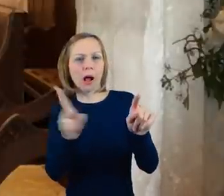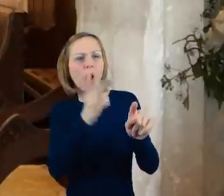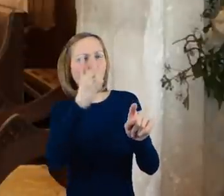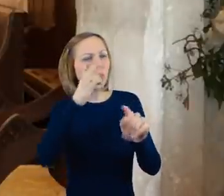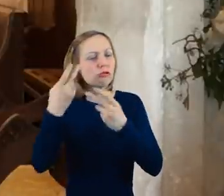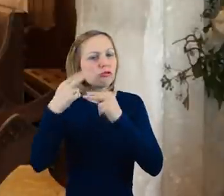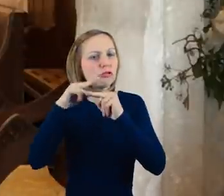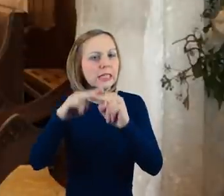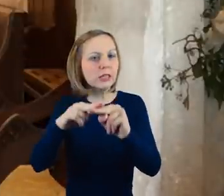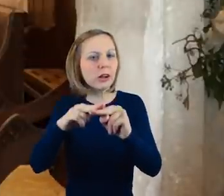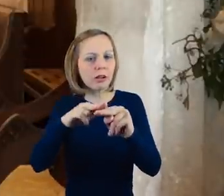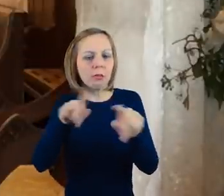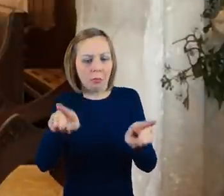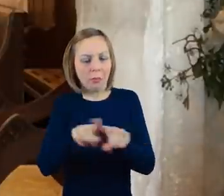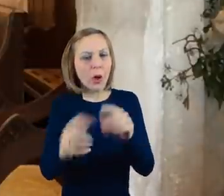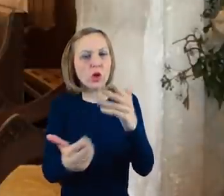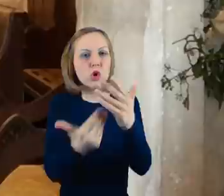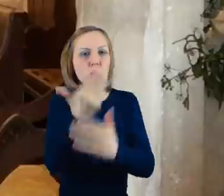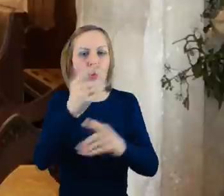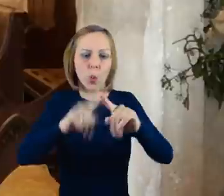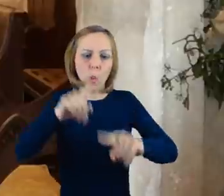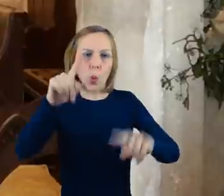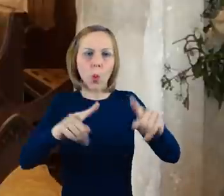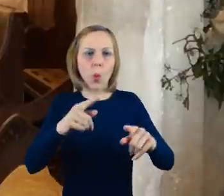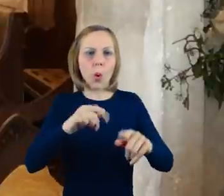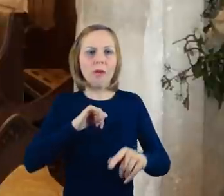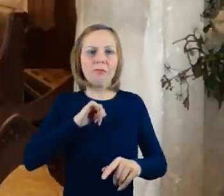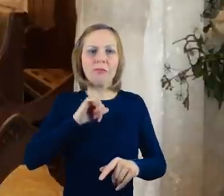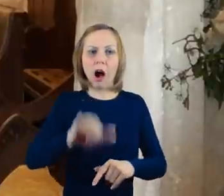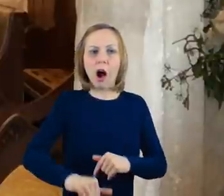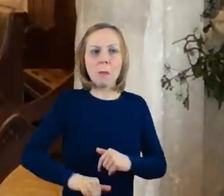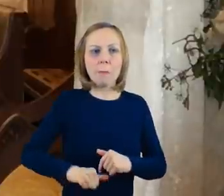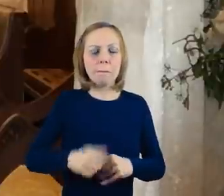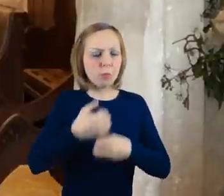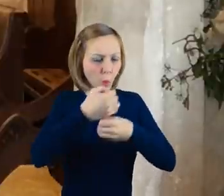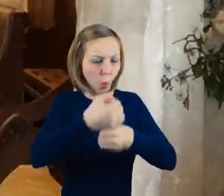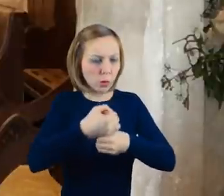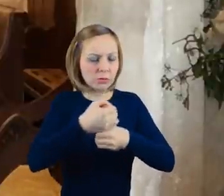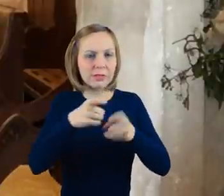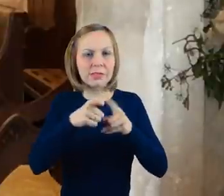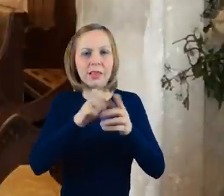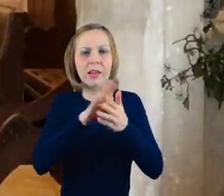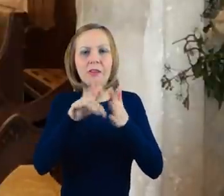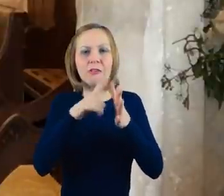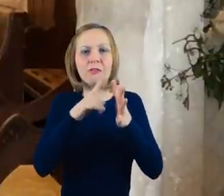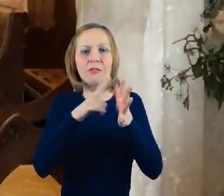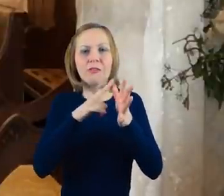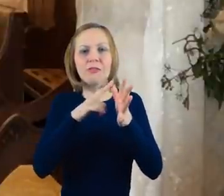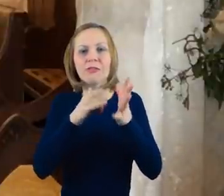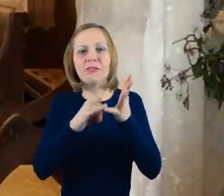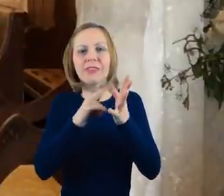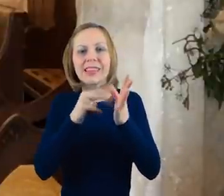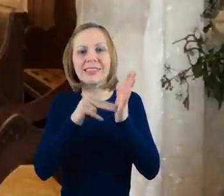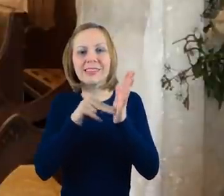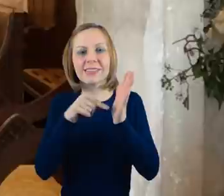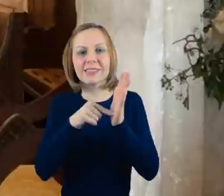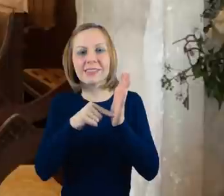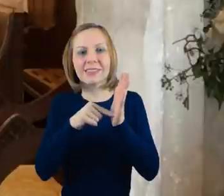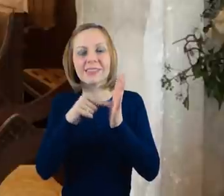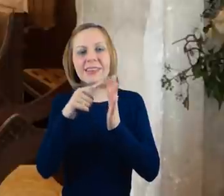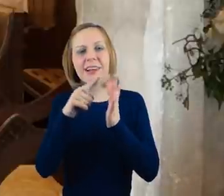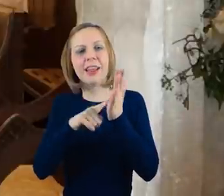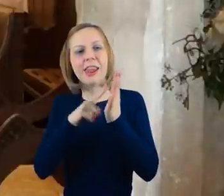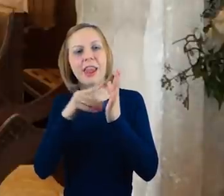are the examples of modern, diverse farming. Horses, pheasant, llama, and even the